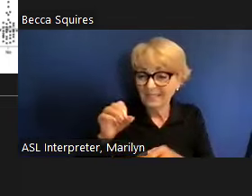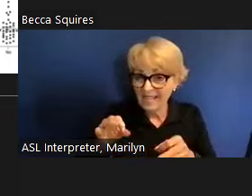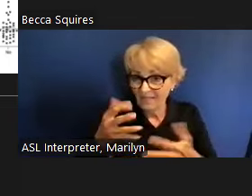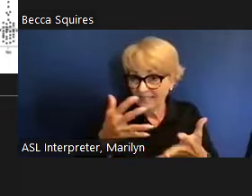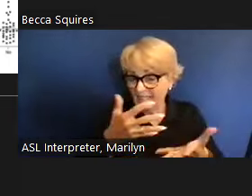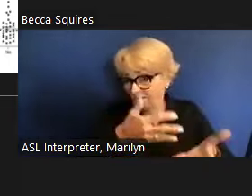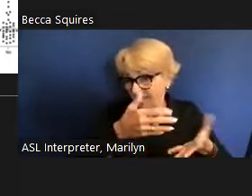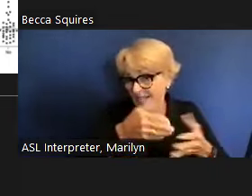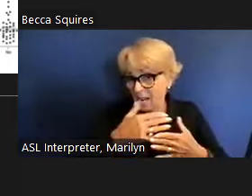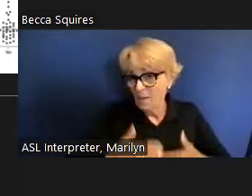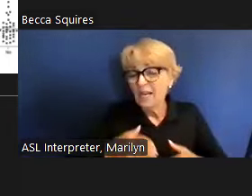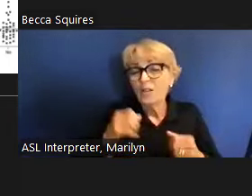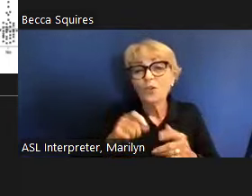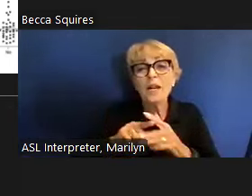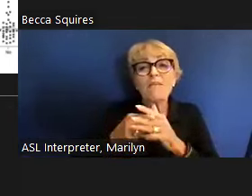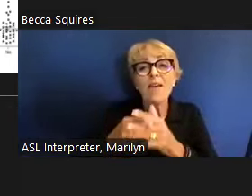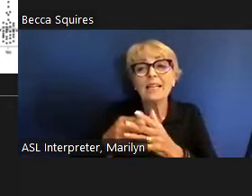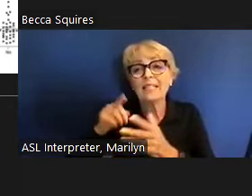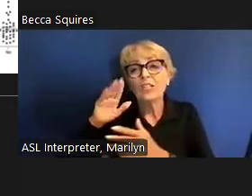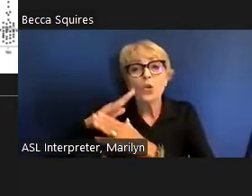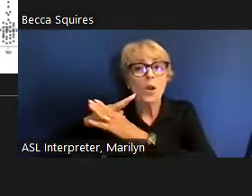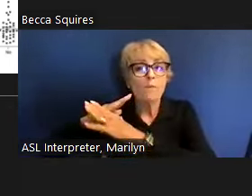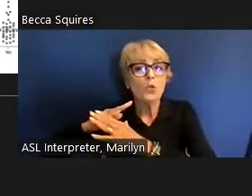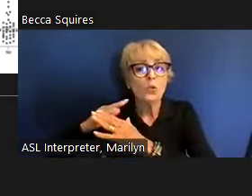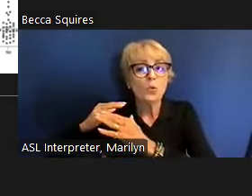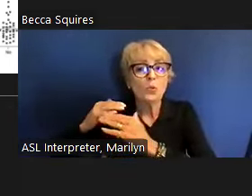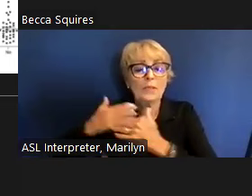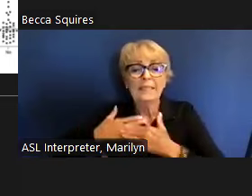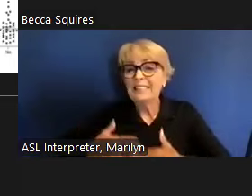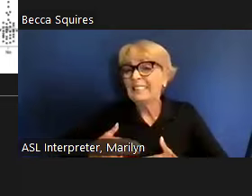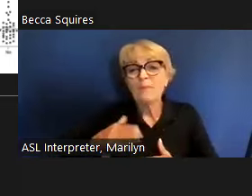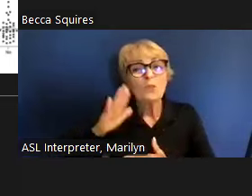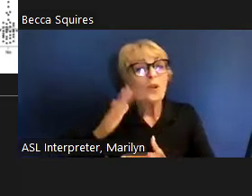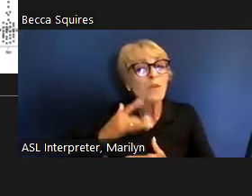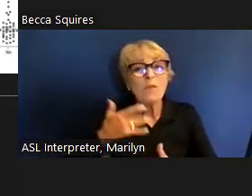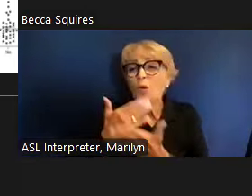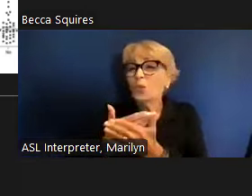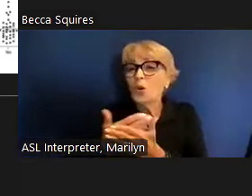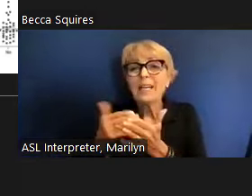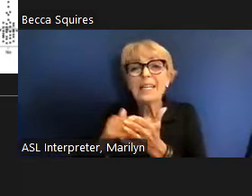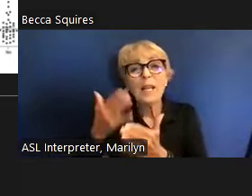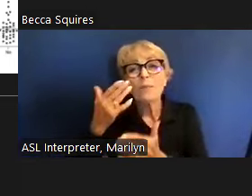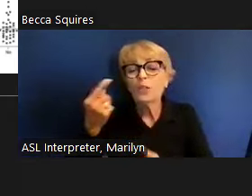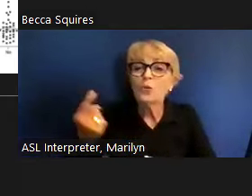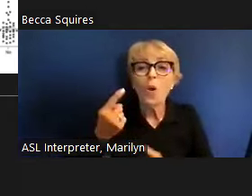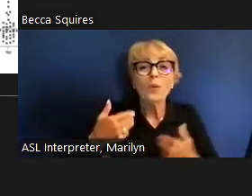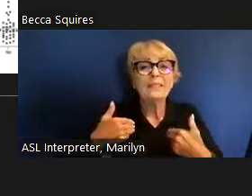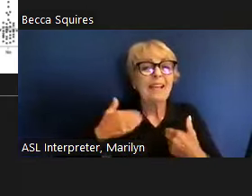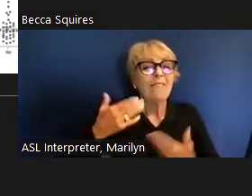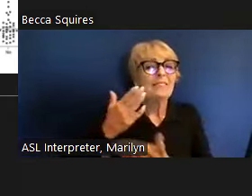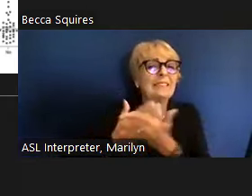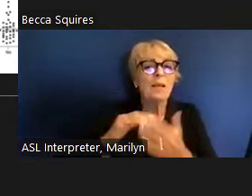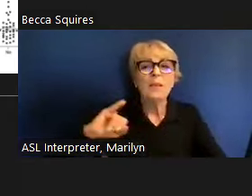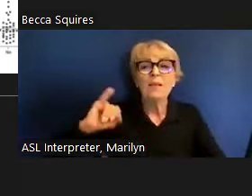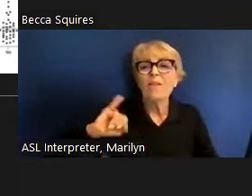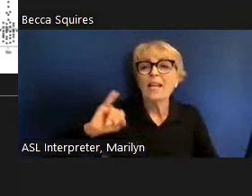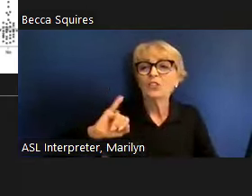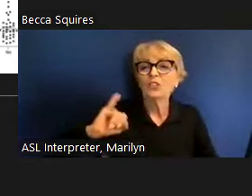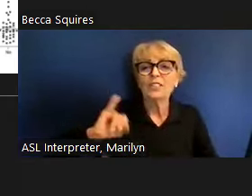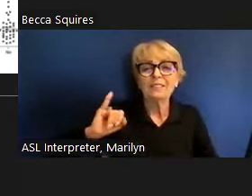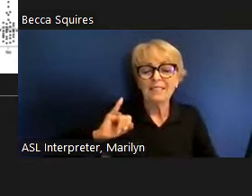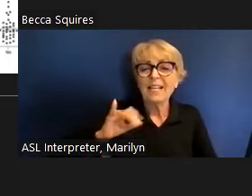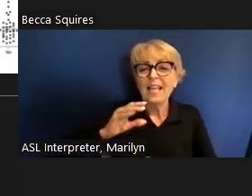potentially still be activating the immune system. And so you never feel good again because you really always have some infection and immune